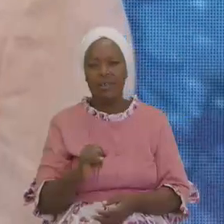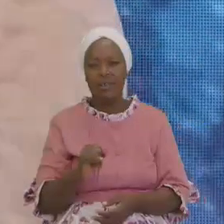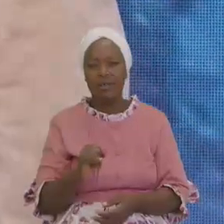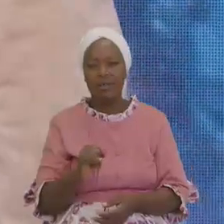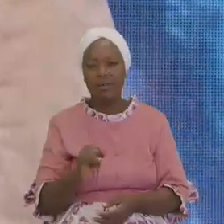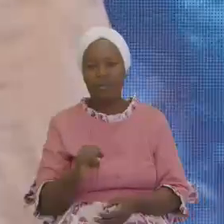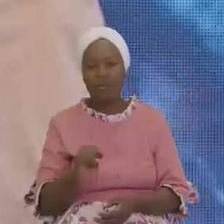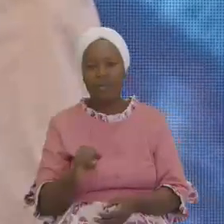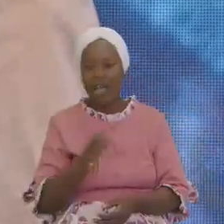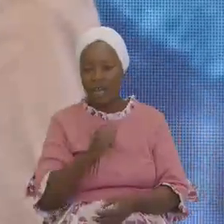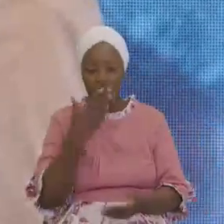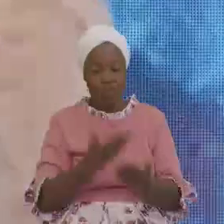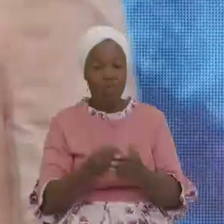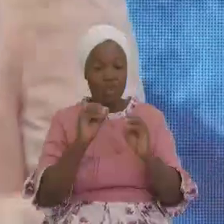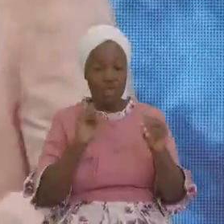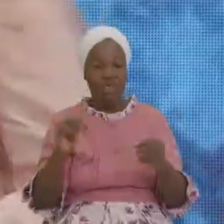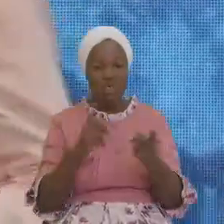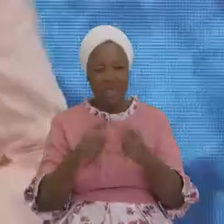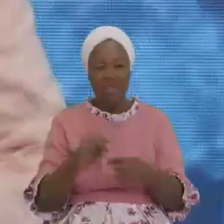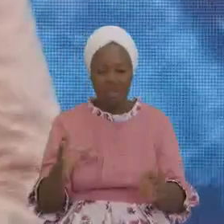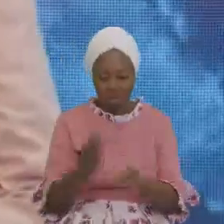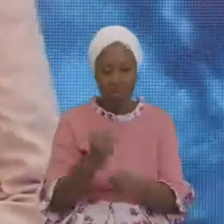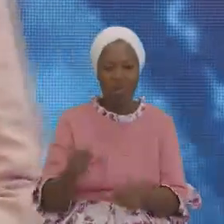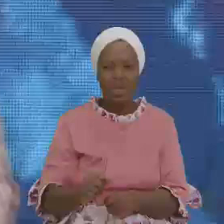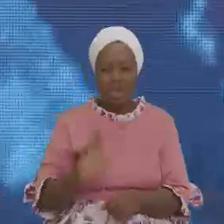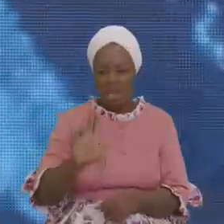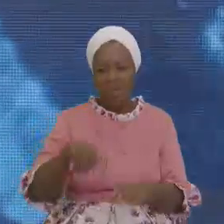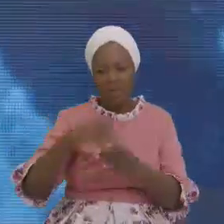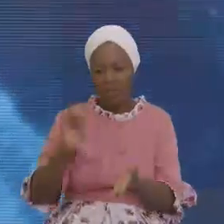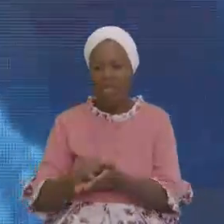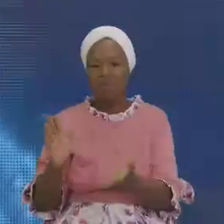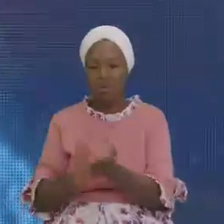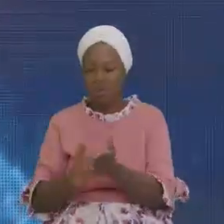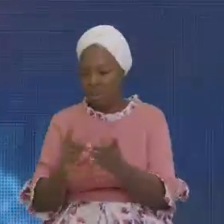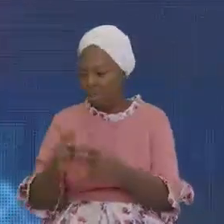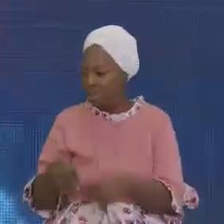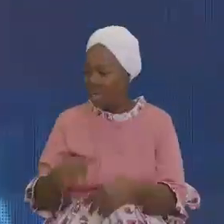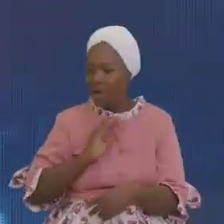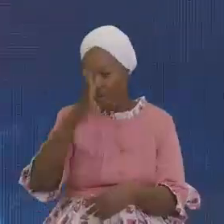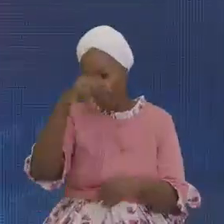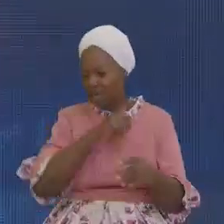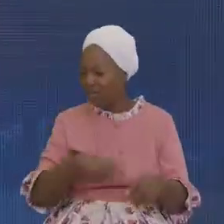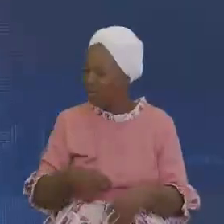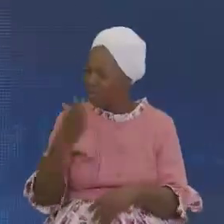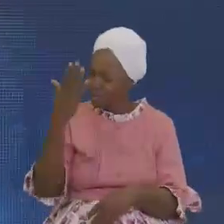And he took me out of that school. I said, why? My friends are